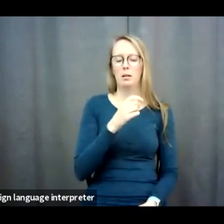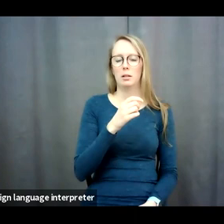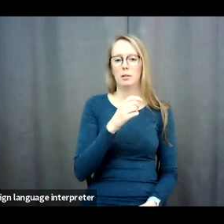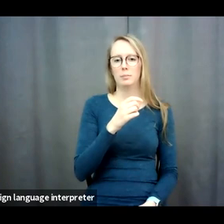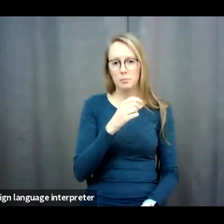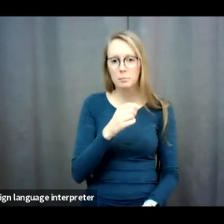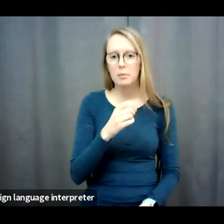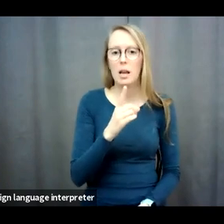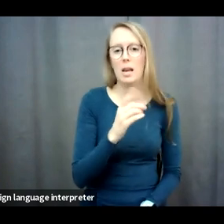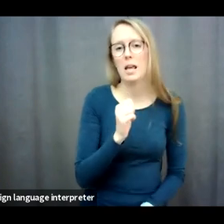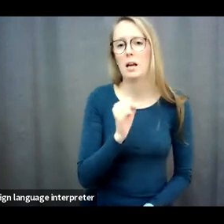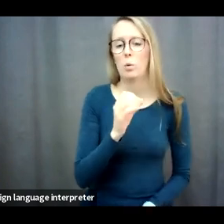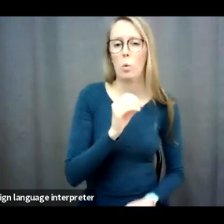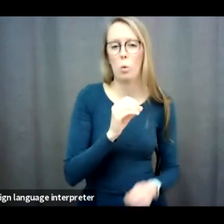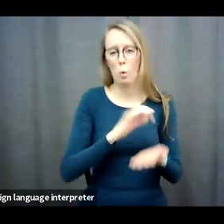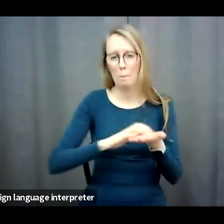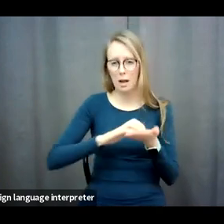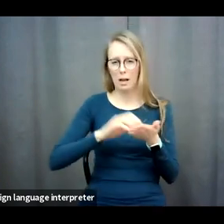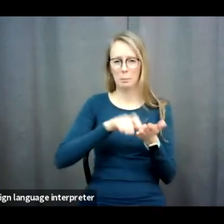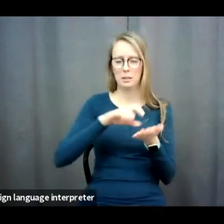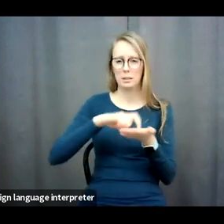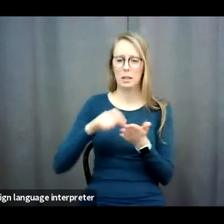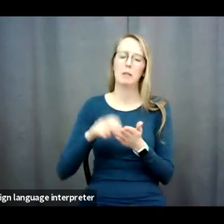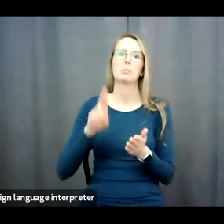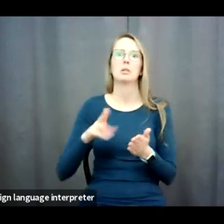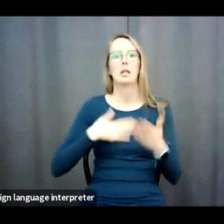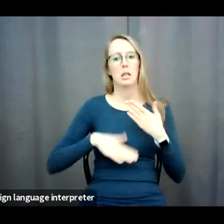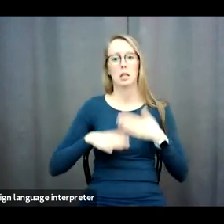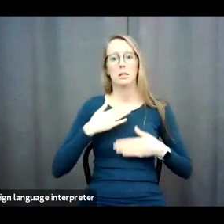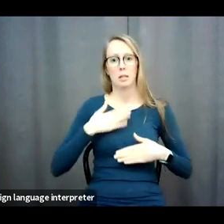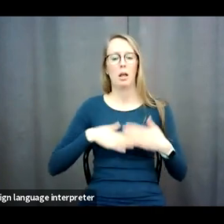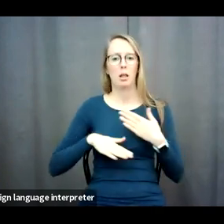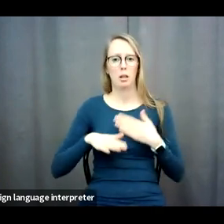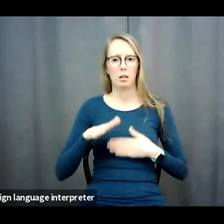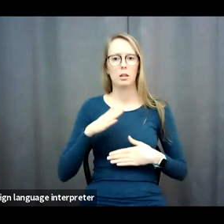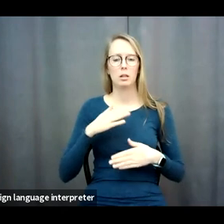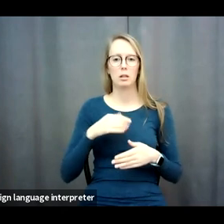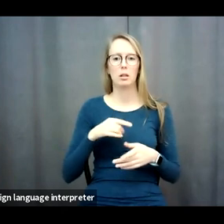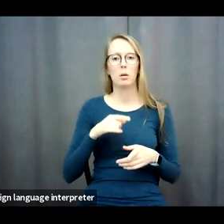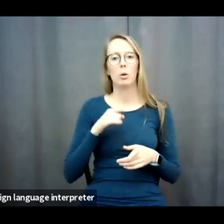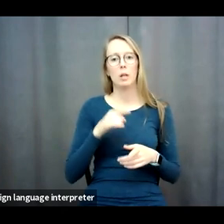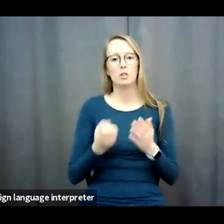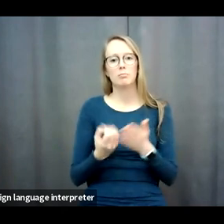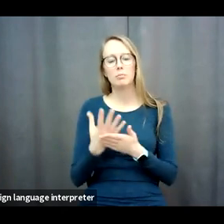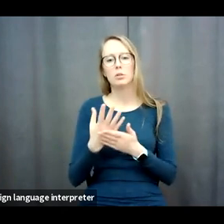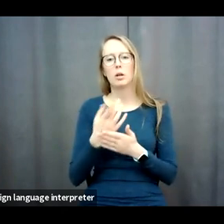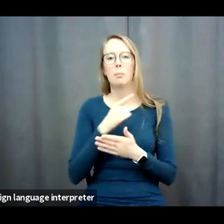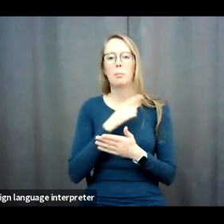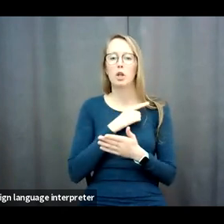was extremely interesting. And I know that that solicited a lot of comments in the chat